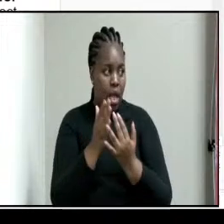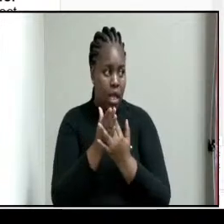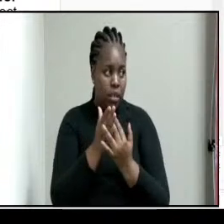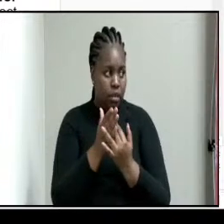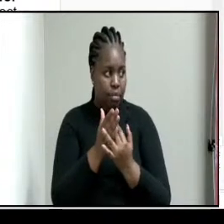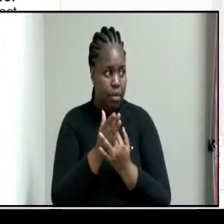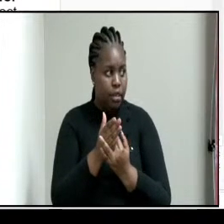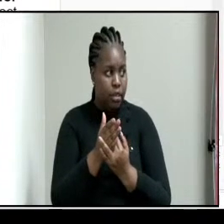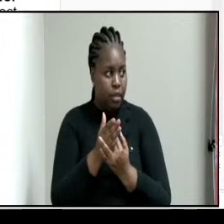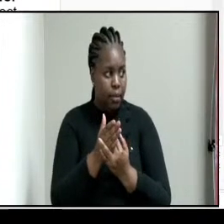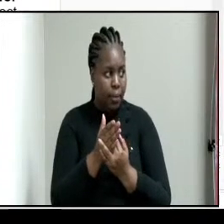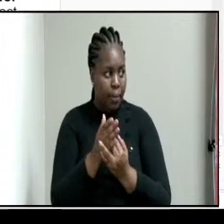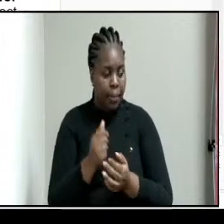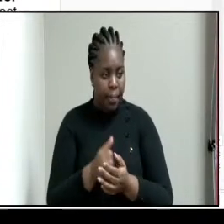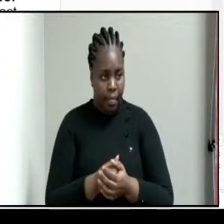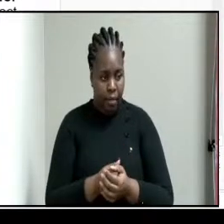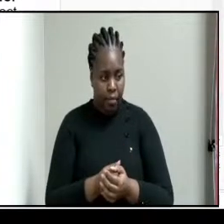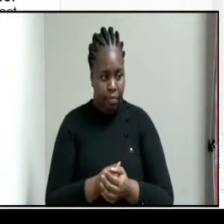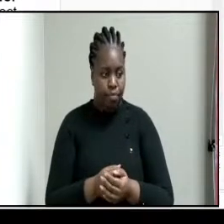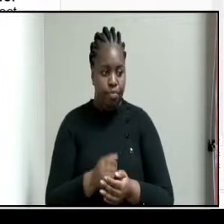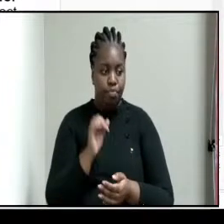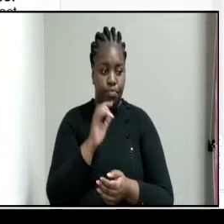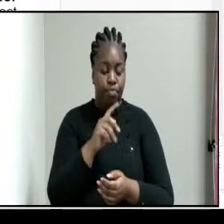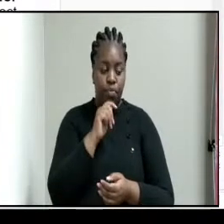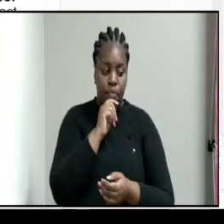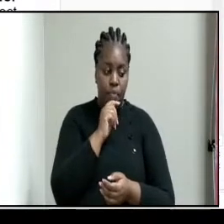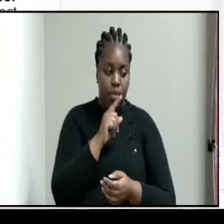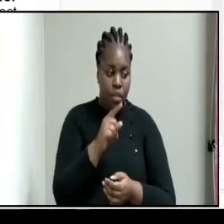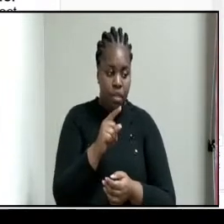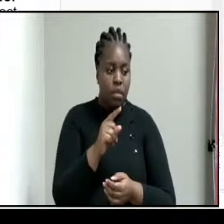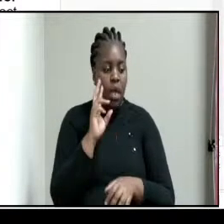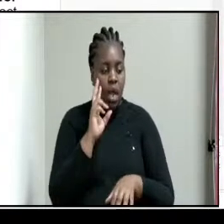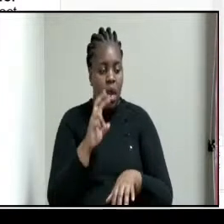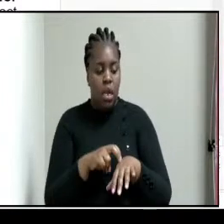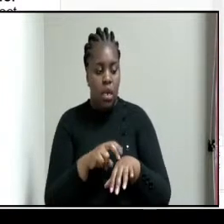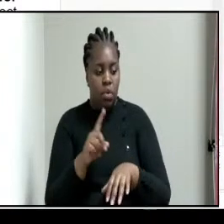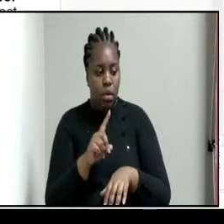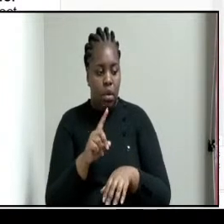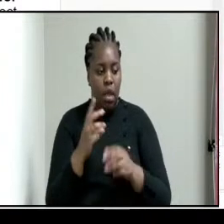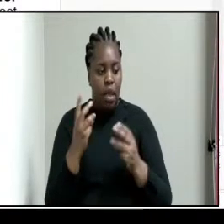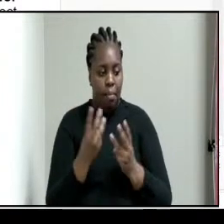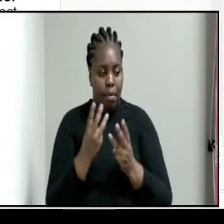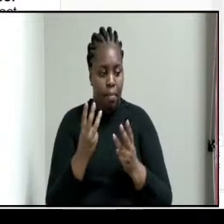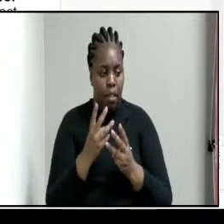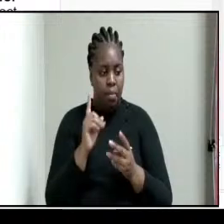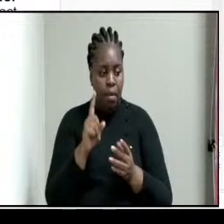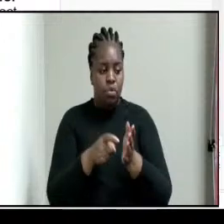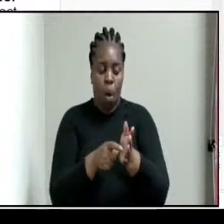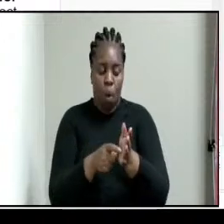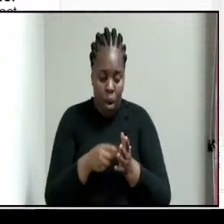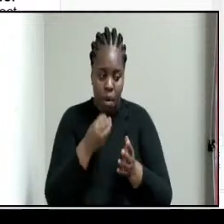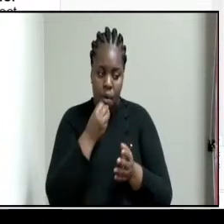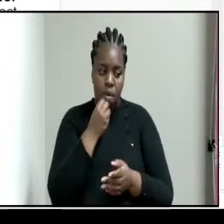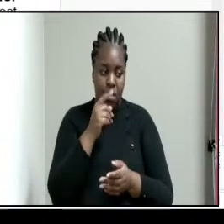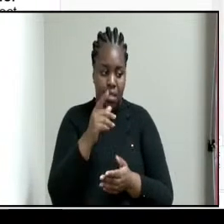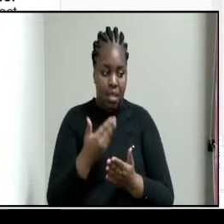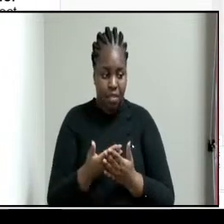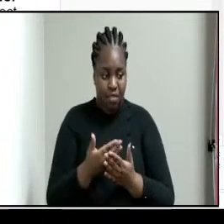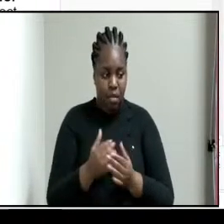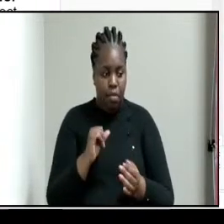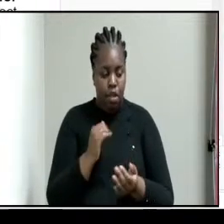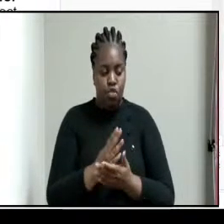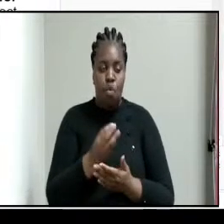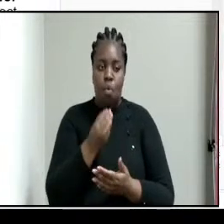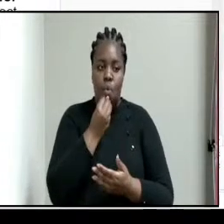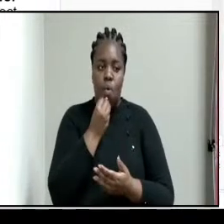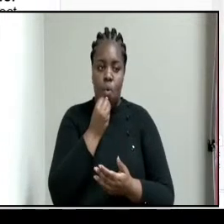accessibility. It definitely refers to, or requires that people be able to acquire the food that is available and to make use of